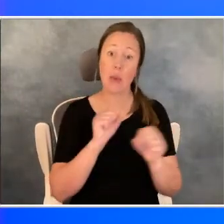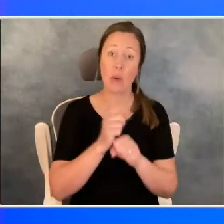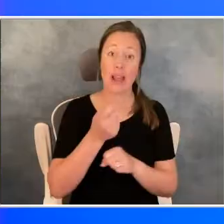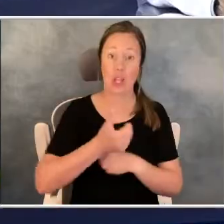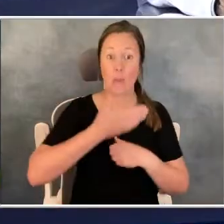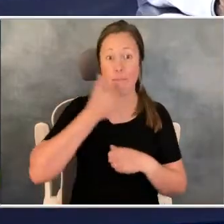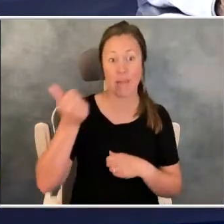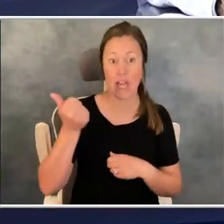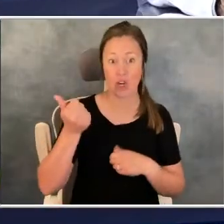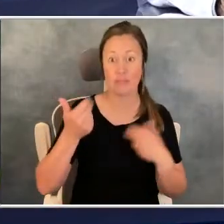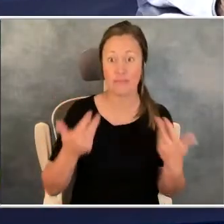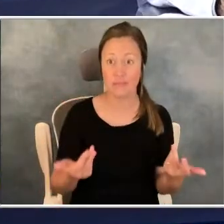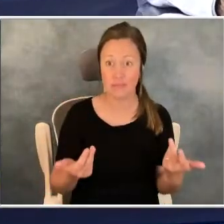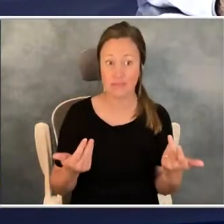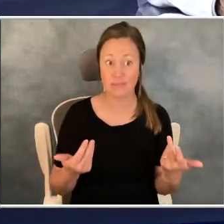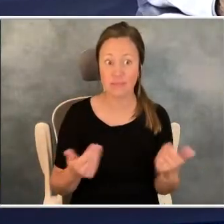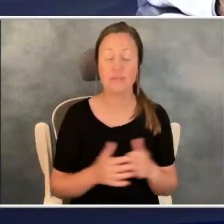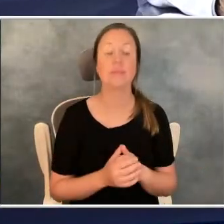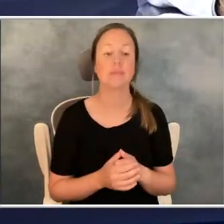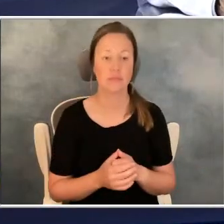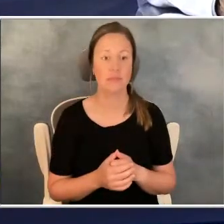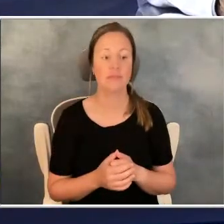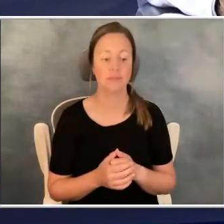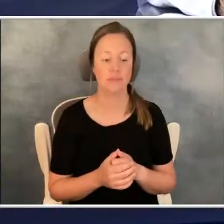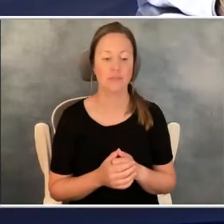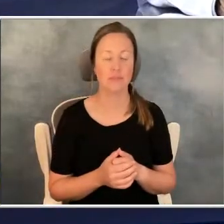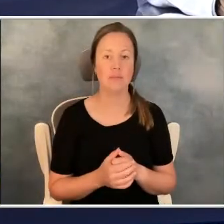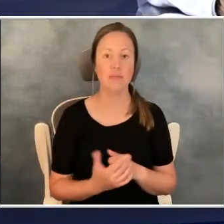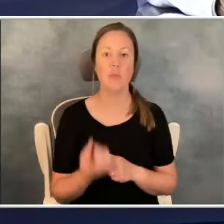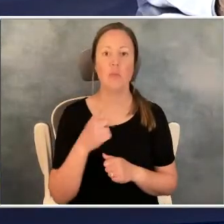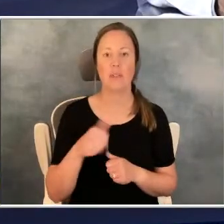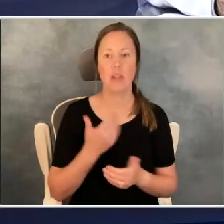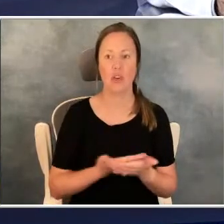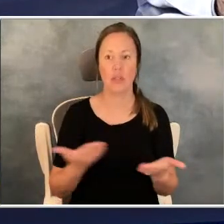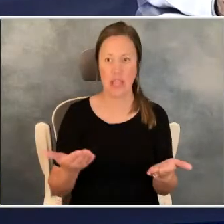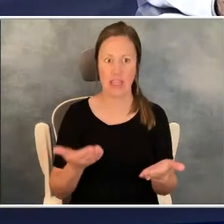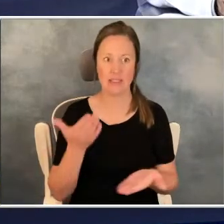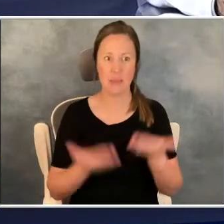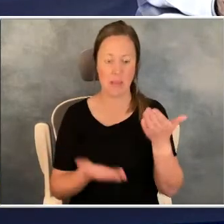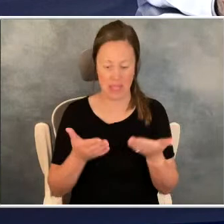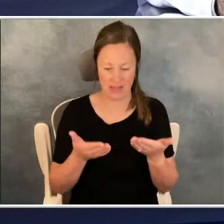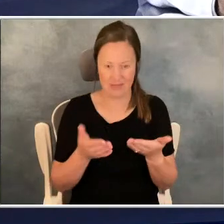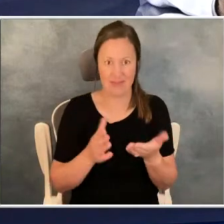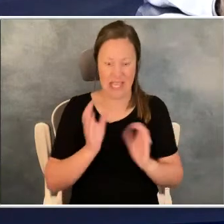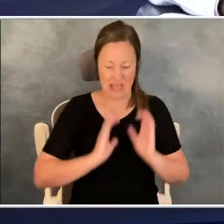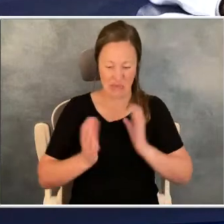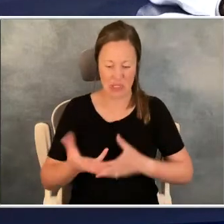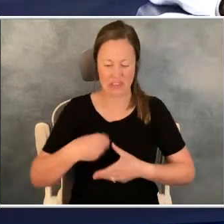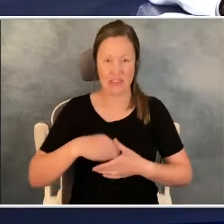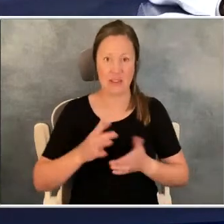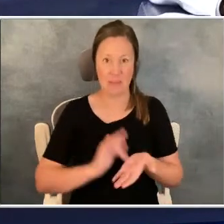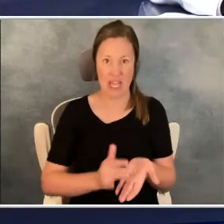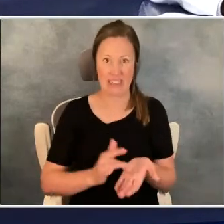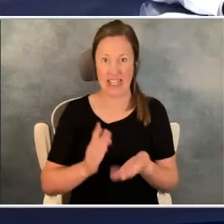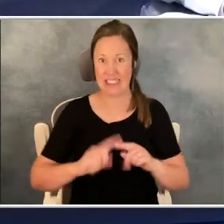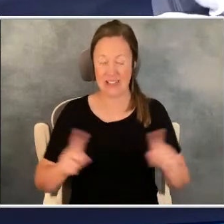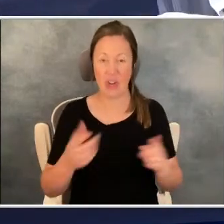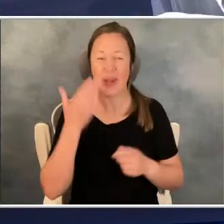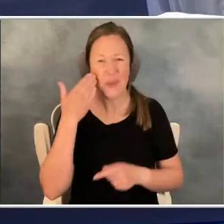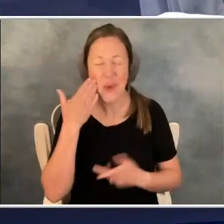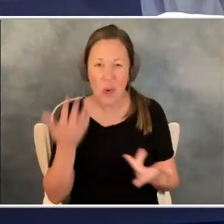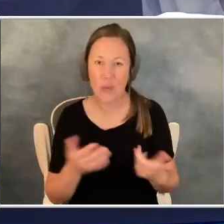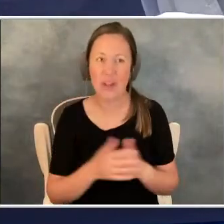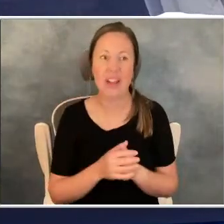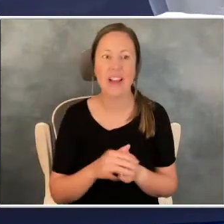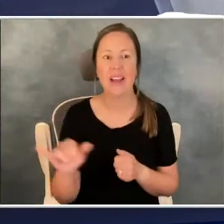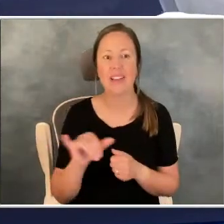one of the other things that are used to hold these drugs together may be different, and that may be not tolerating that as well. Because here, you know, it's kind of like if Captain Kirk